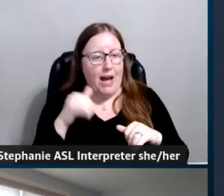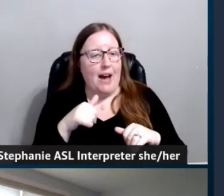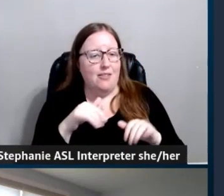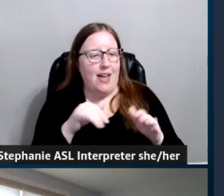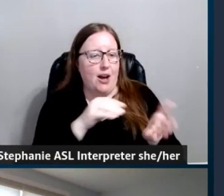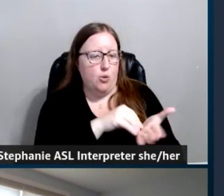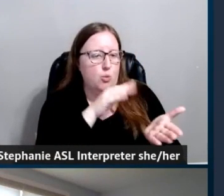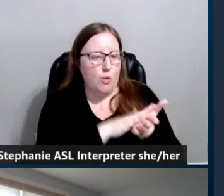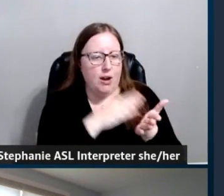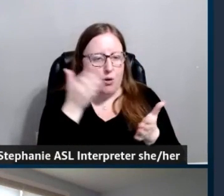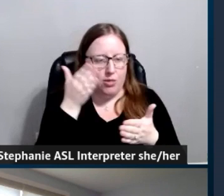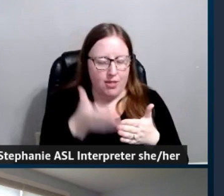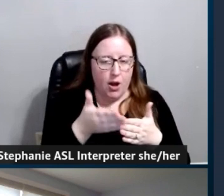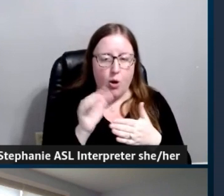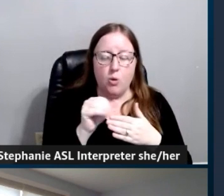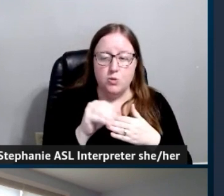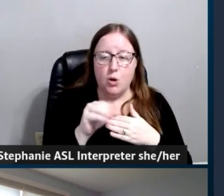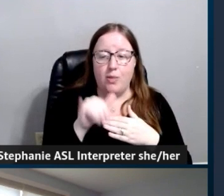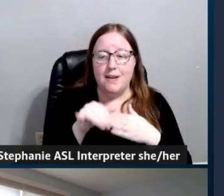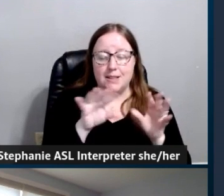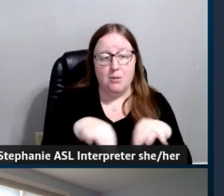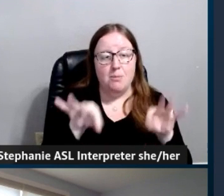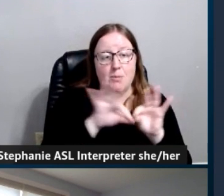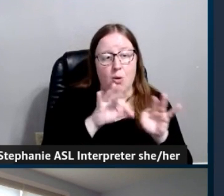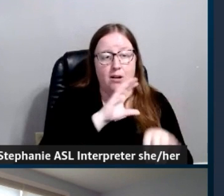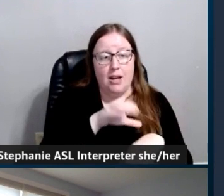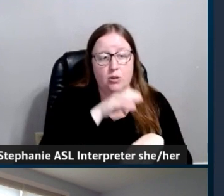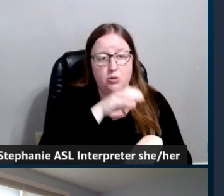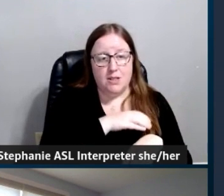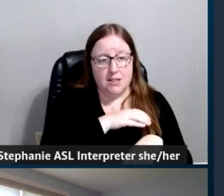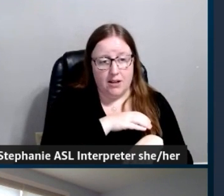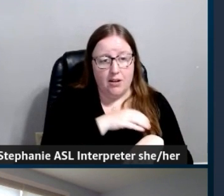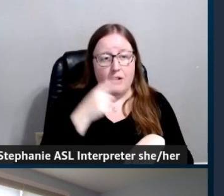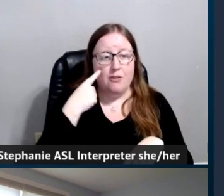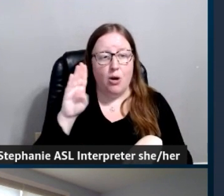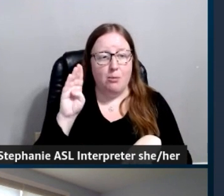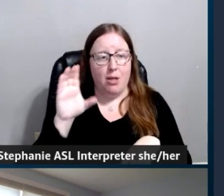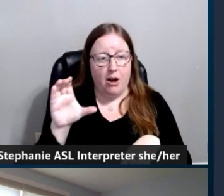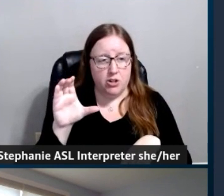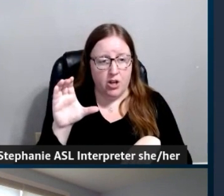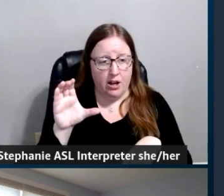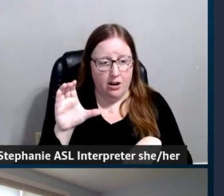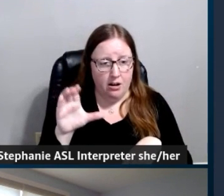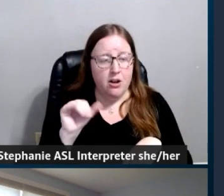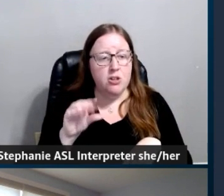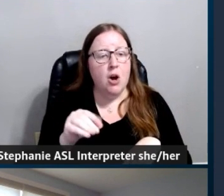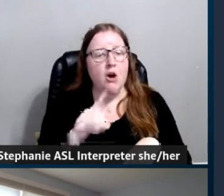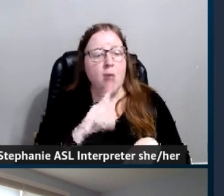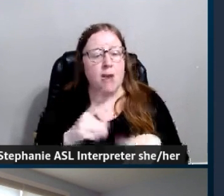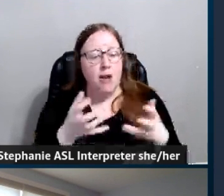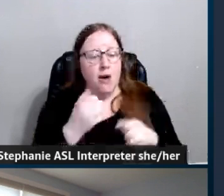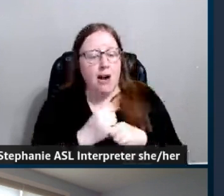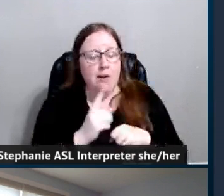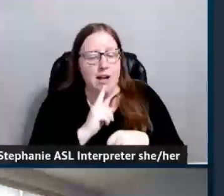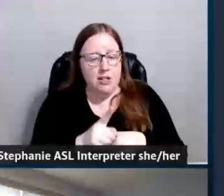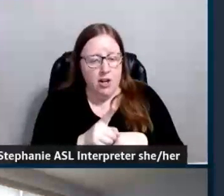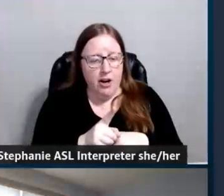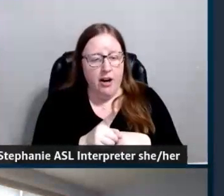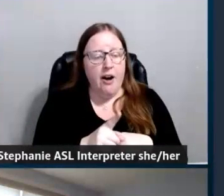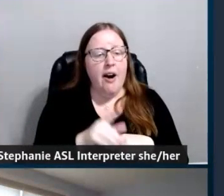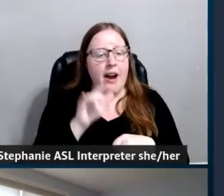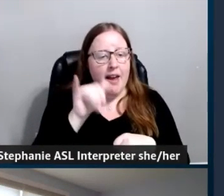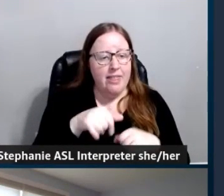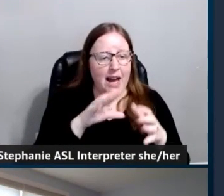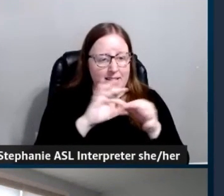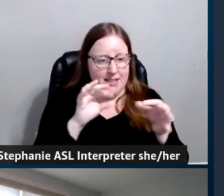record there, right? So this is a key characteristic of the blockchain. So really want to make sure that's